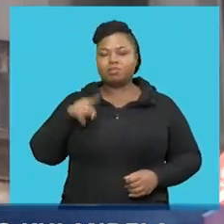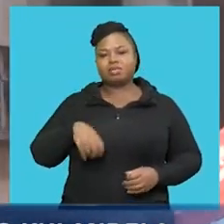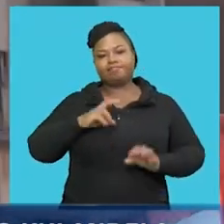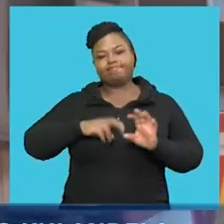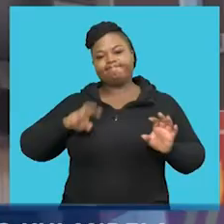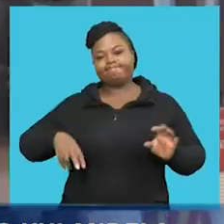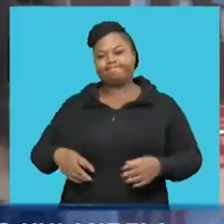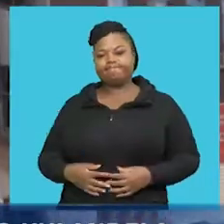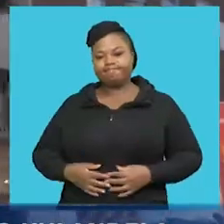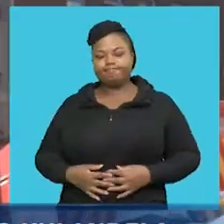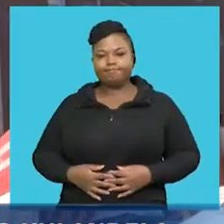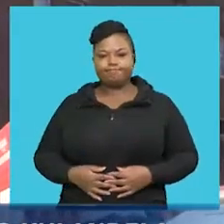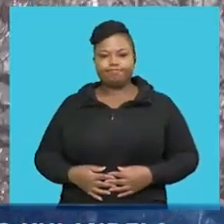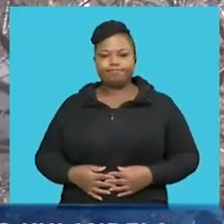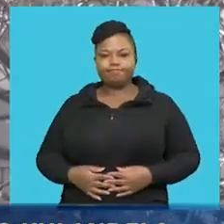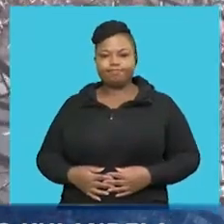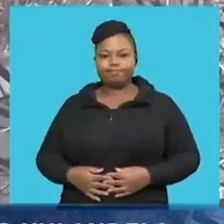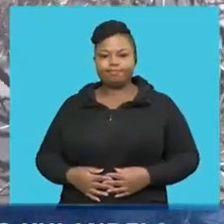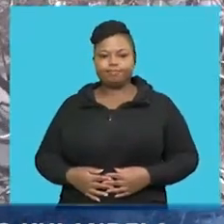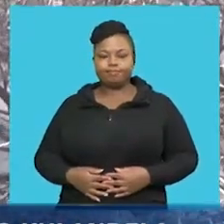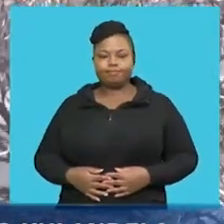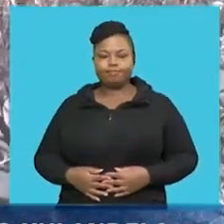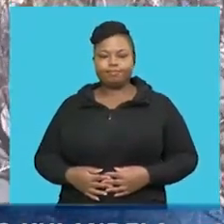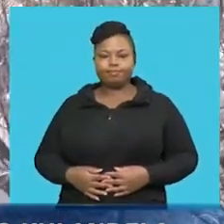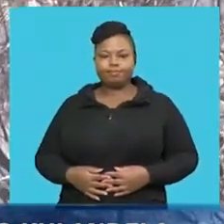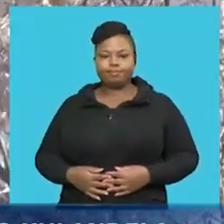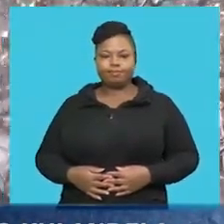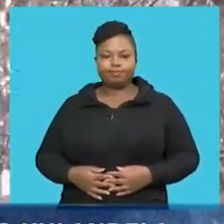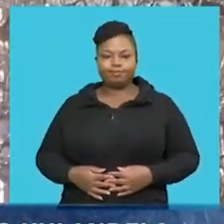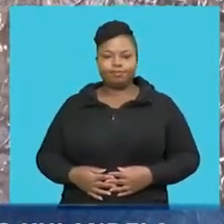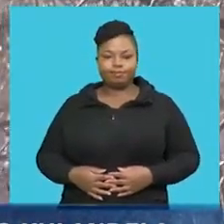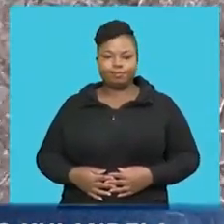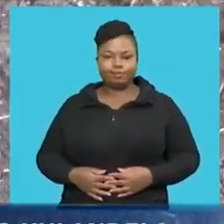ezikhundleni. Ezindabeni zeSoweto TV kubika umqondisi Myeni ngiseGoli.